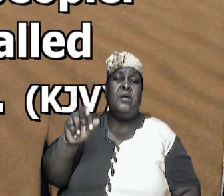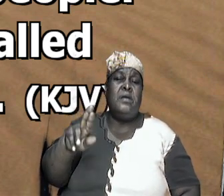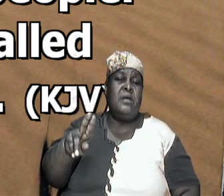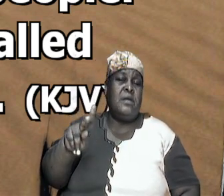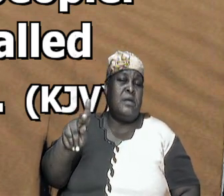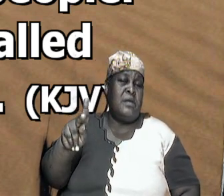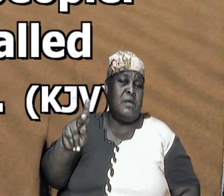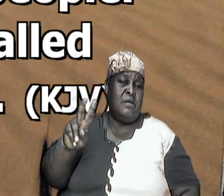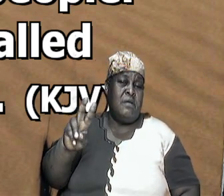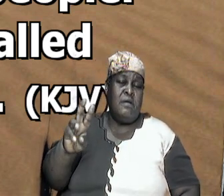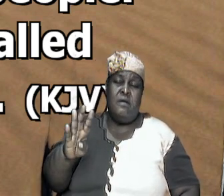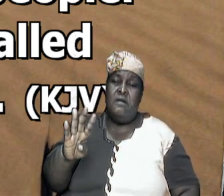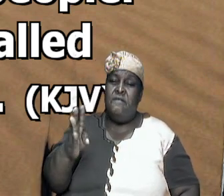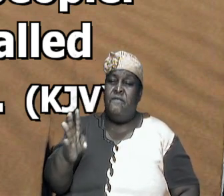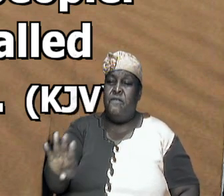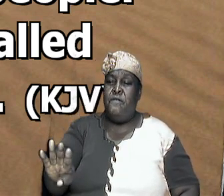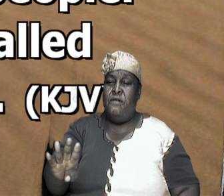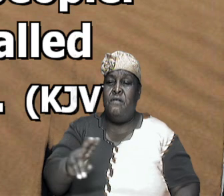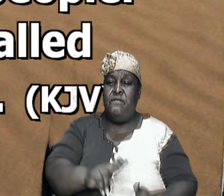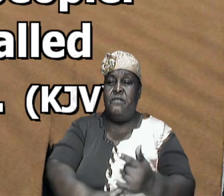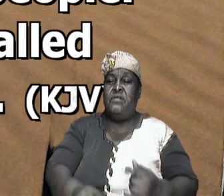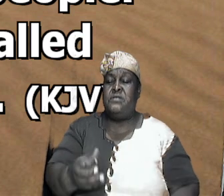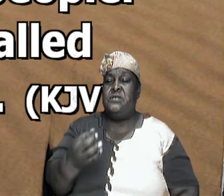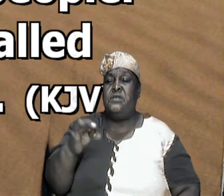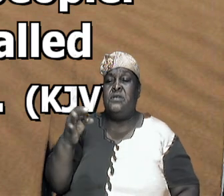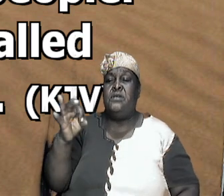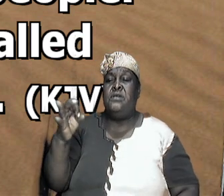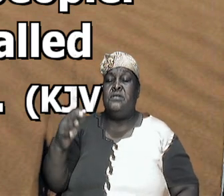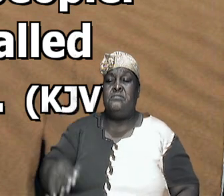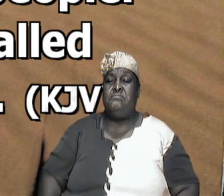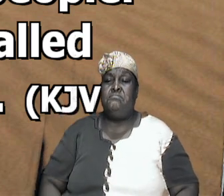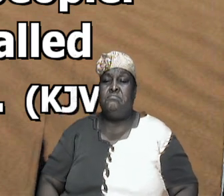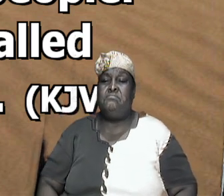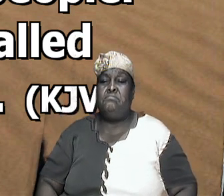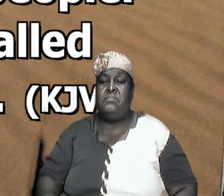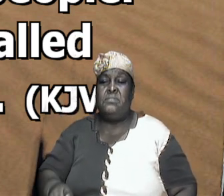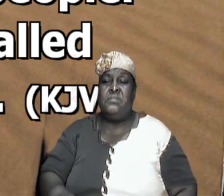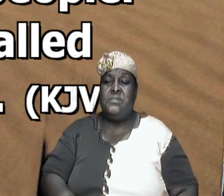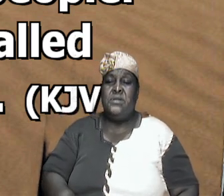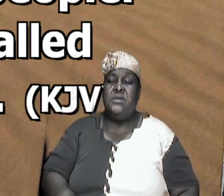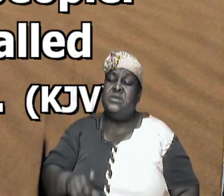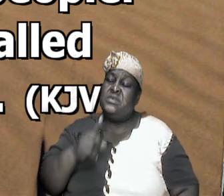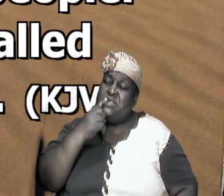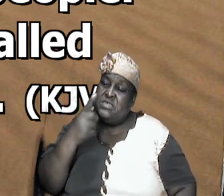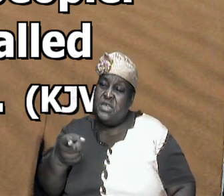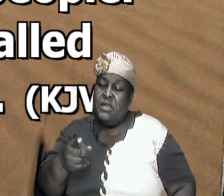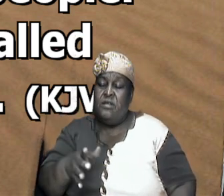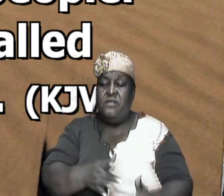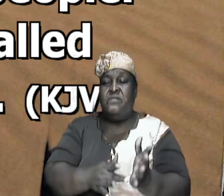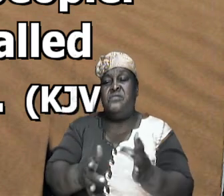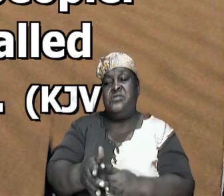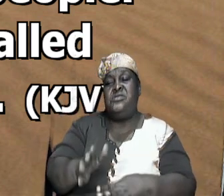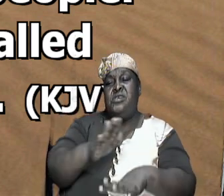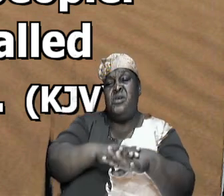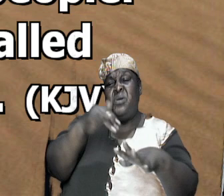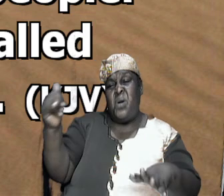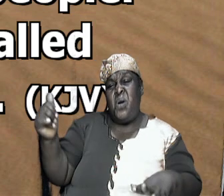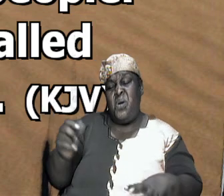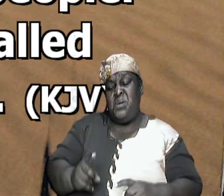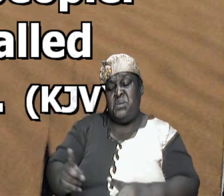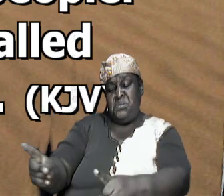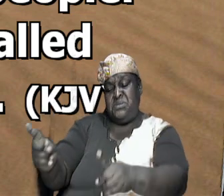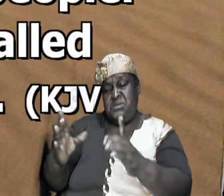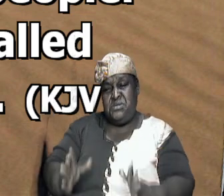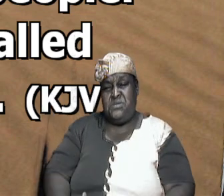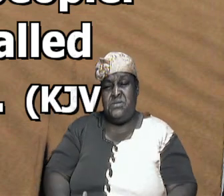4, verse 19. Now, this is the account of Jesus calling his